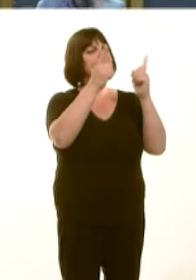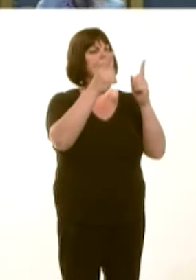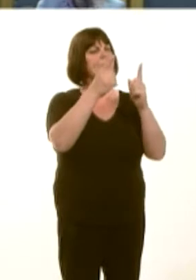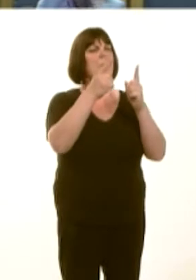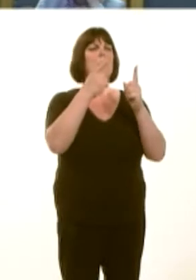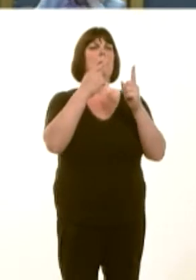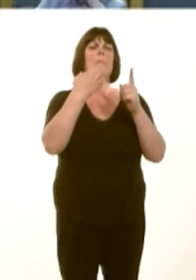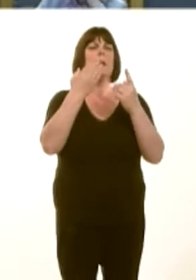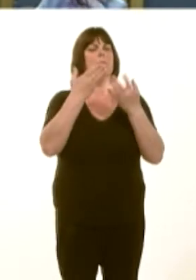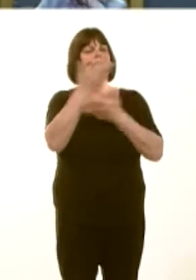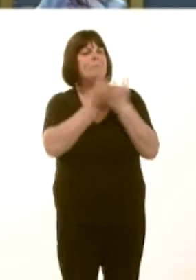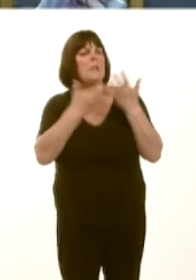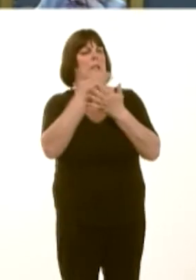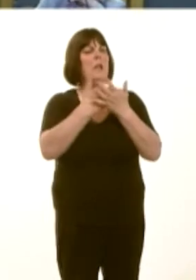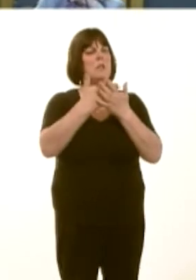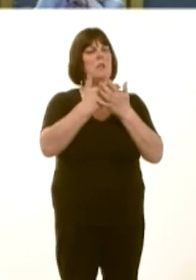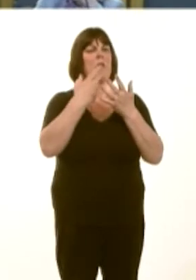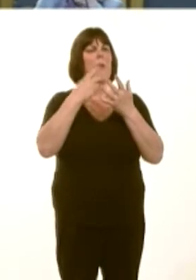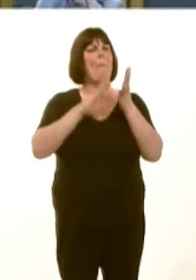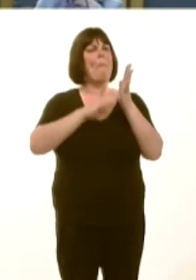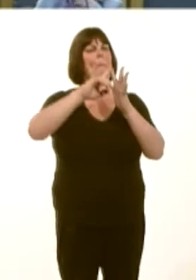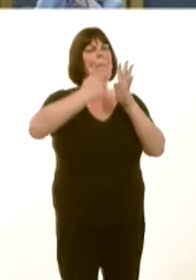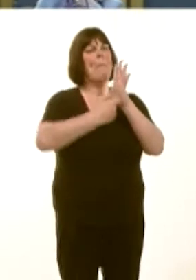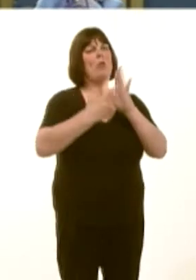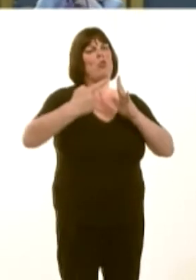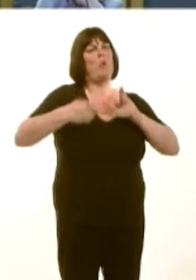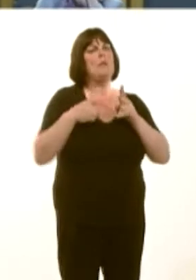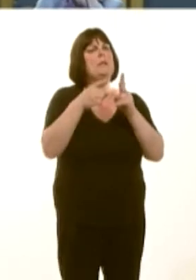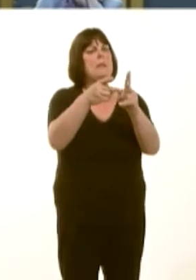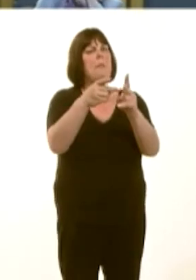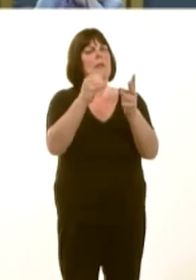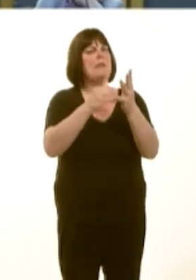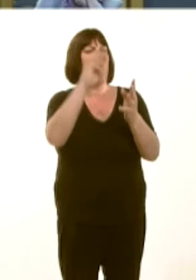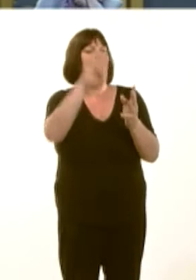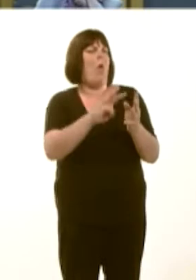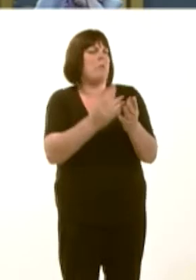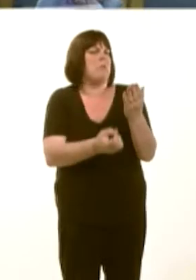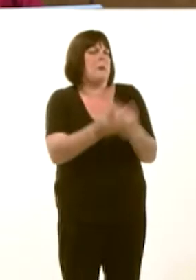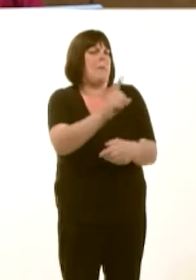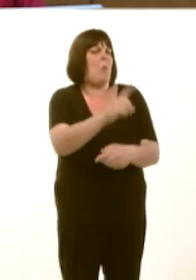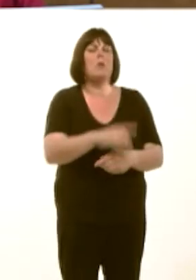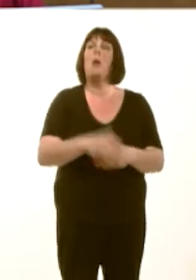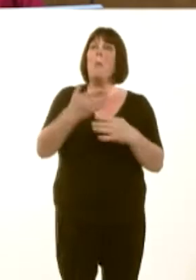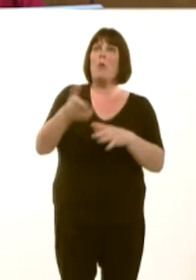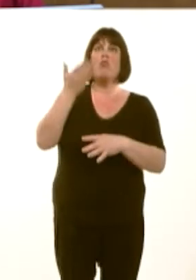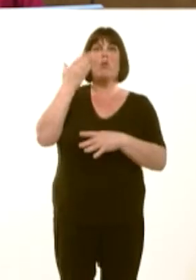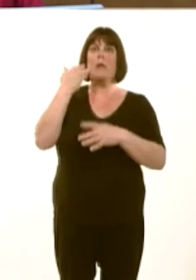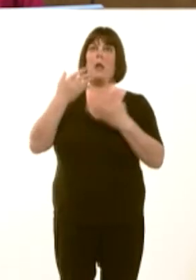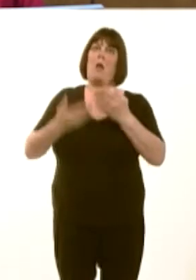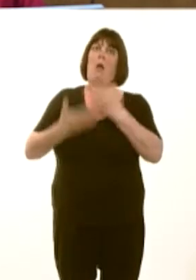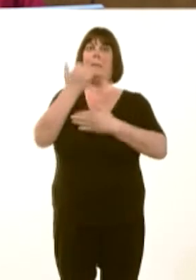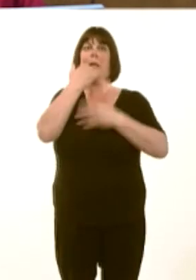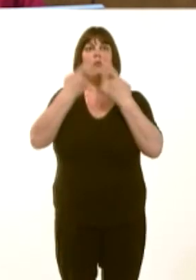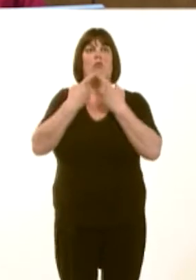metro system for transport in South Wales? Yes, the Minister recently published an updated report setting out progress to date